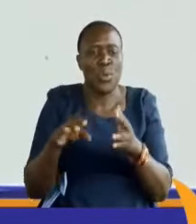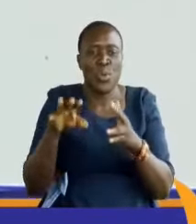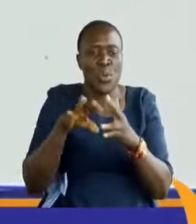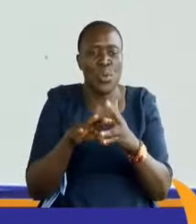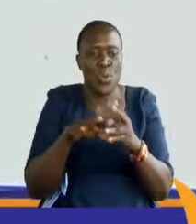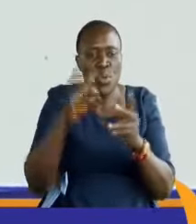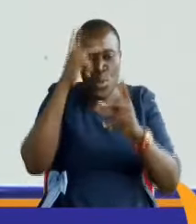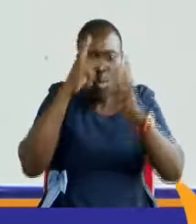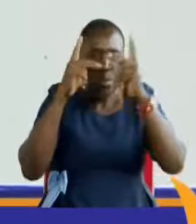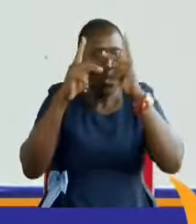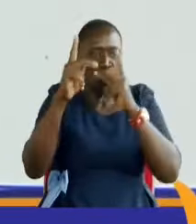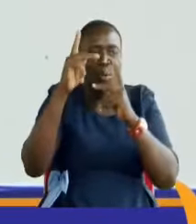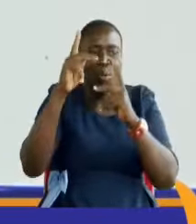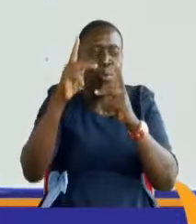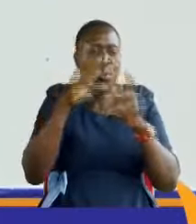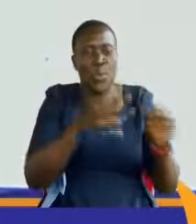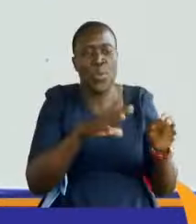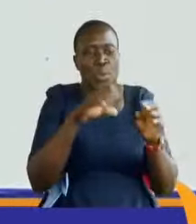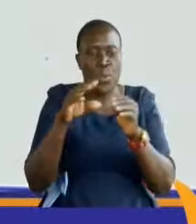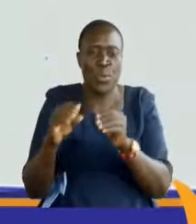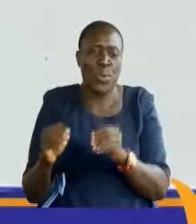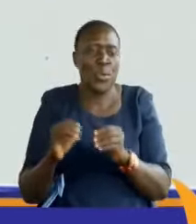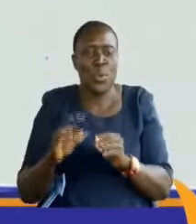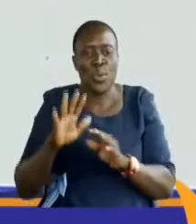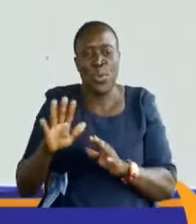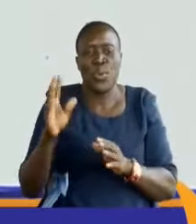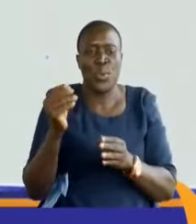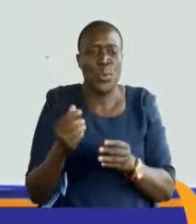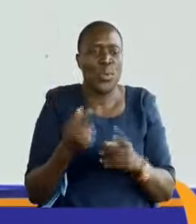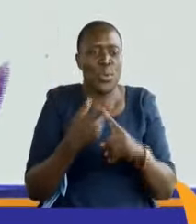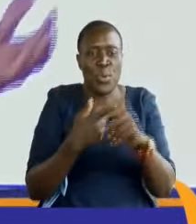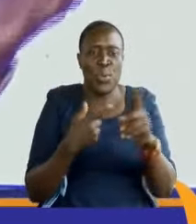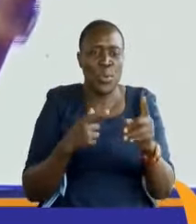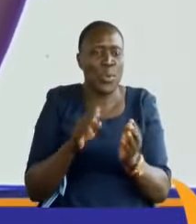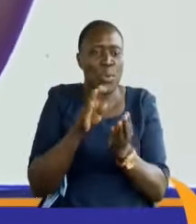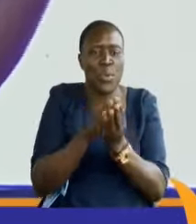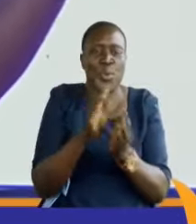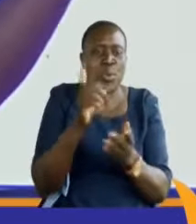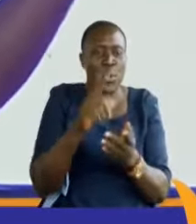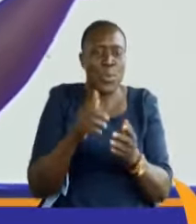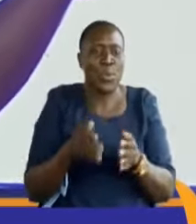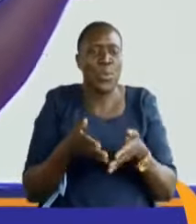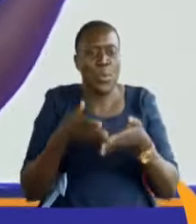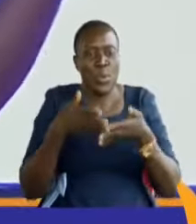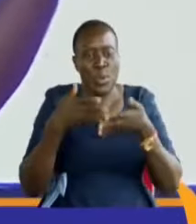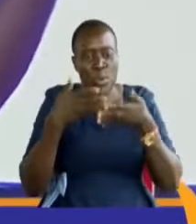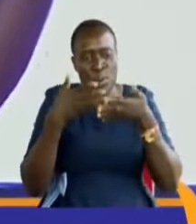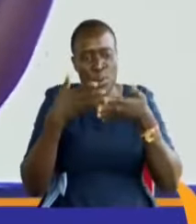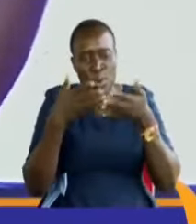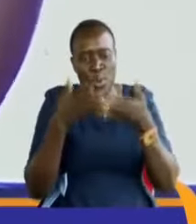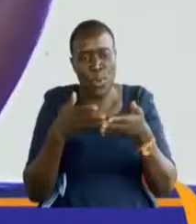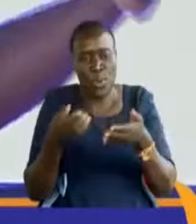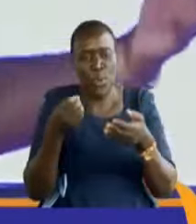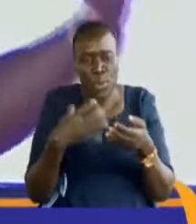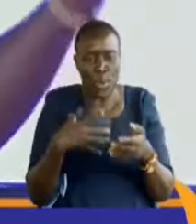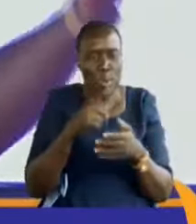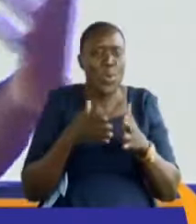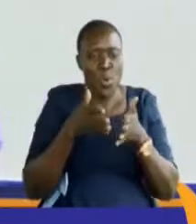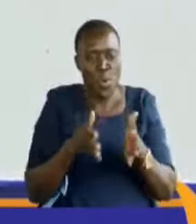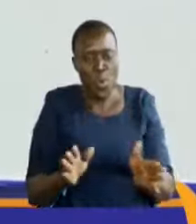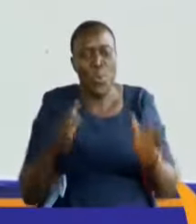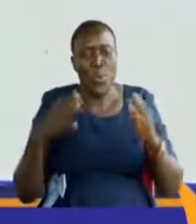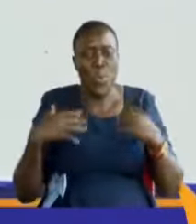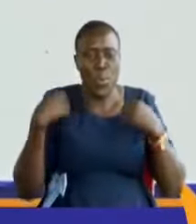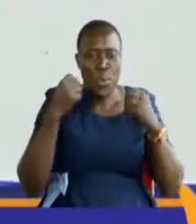our professionals can move their money from commercial banks and bring it so that we can open the potential around Lake